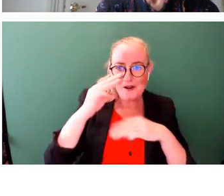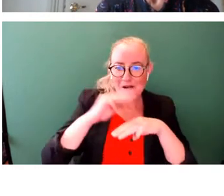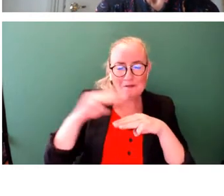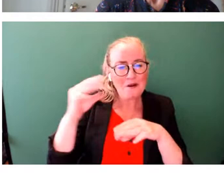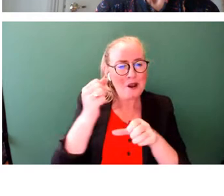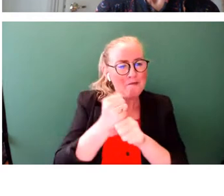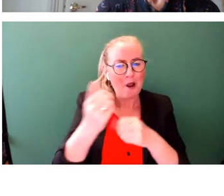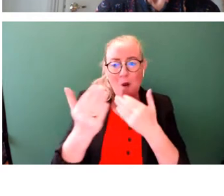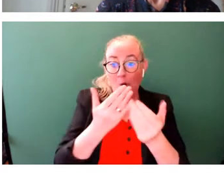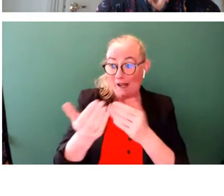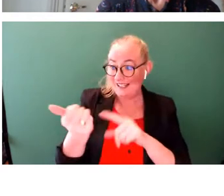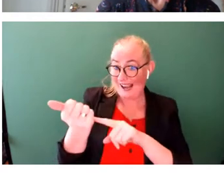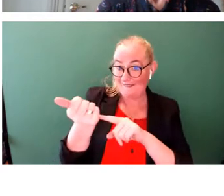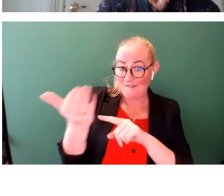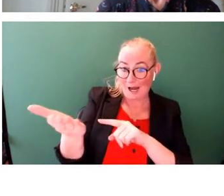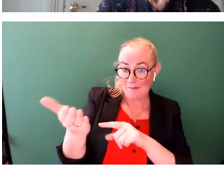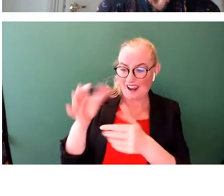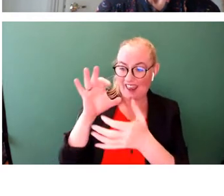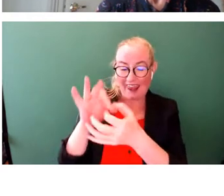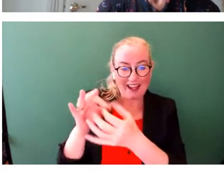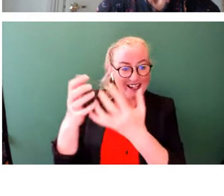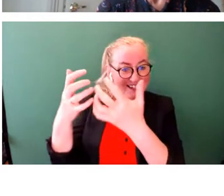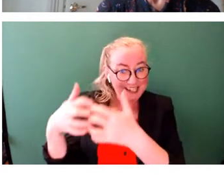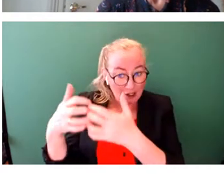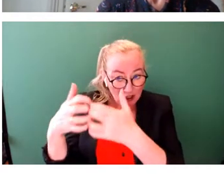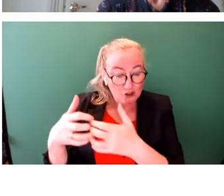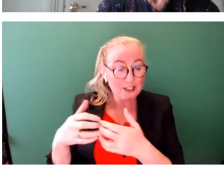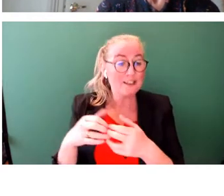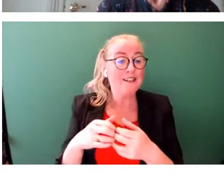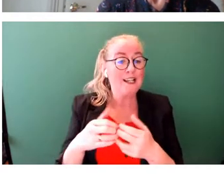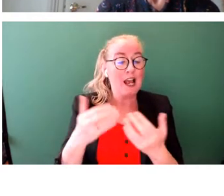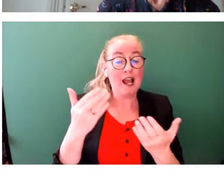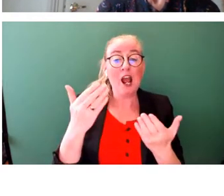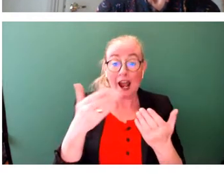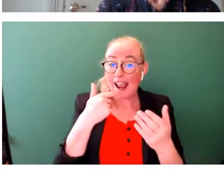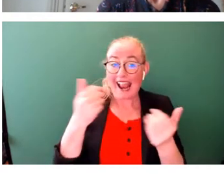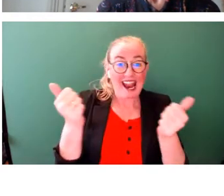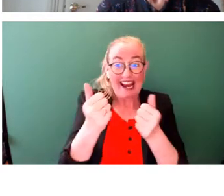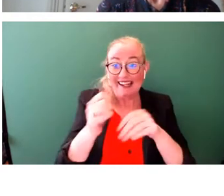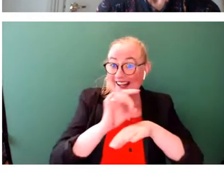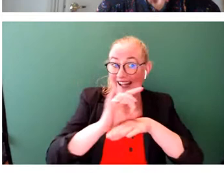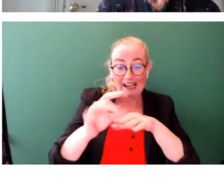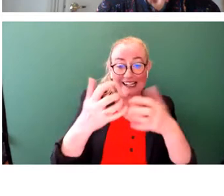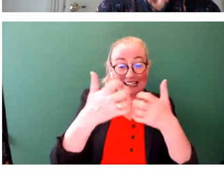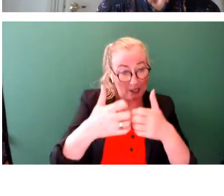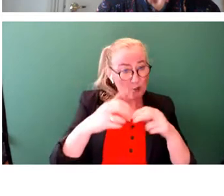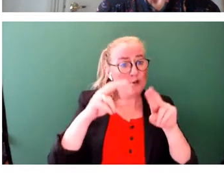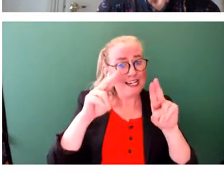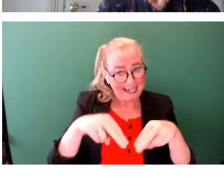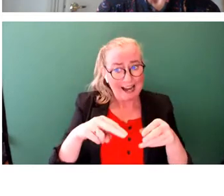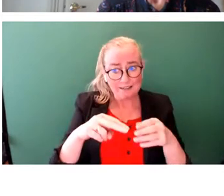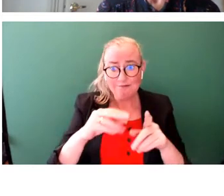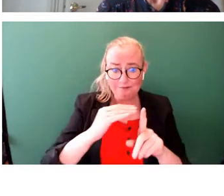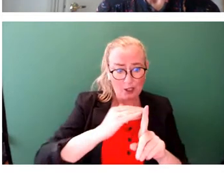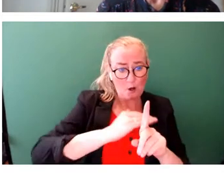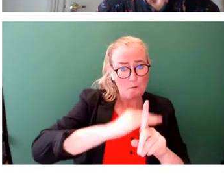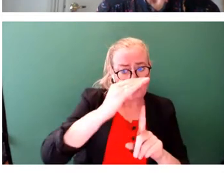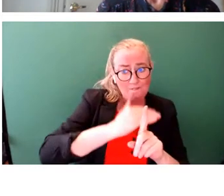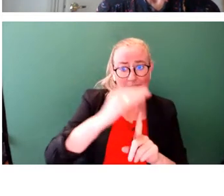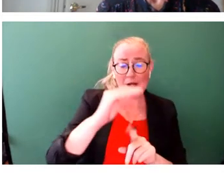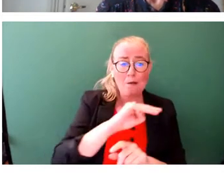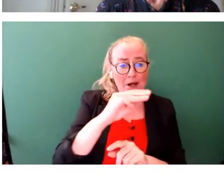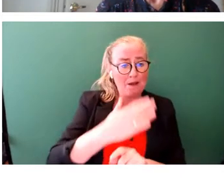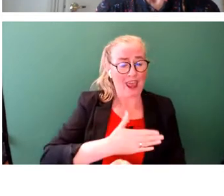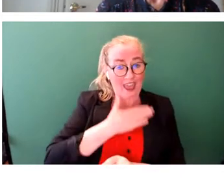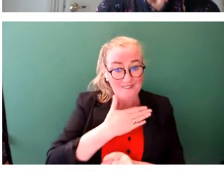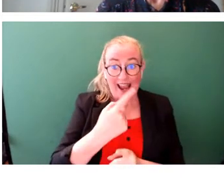what's available in terms of technology, how off-the-shelf technologies can really potentially enhance people's lives, and the evidence that's